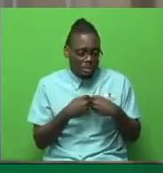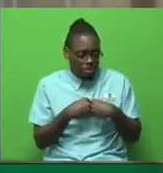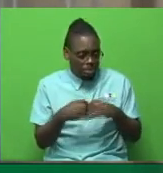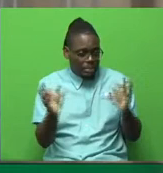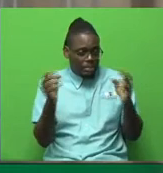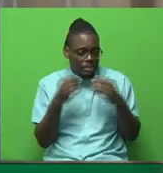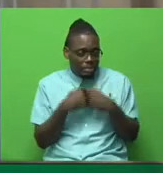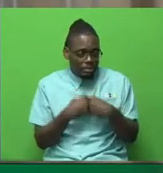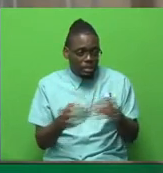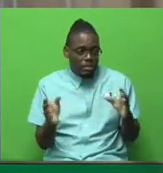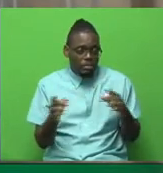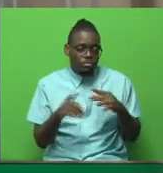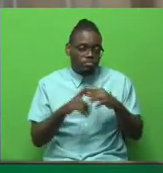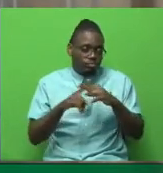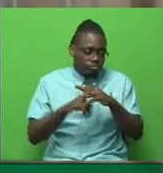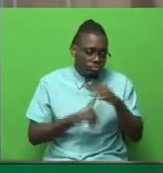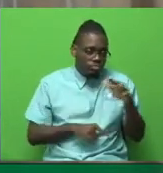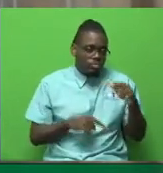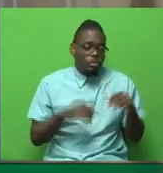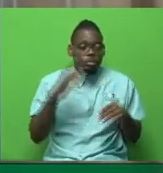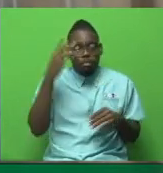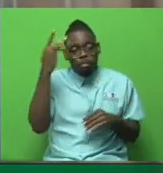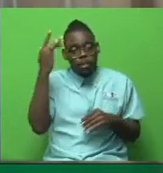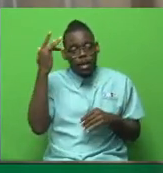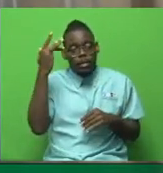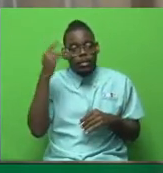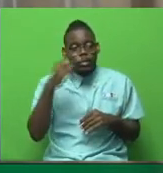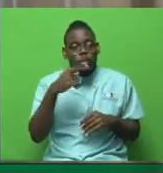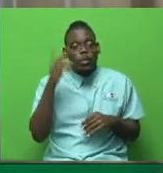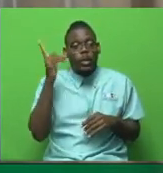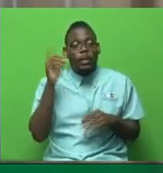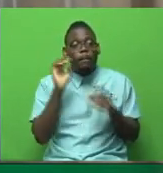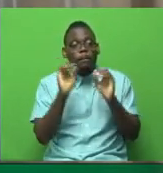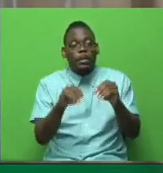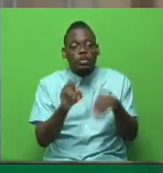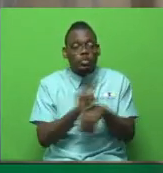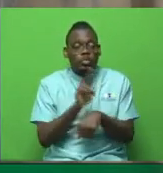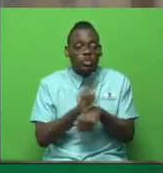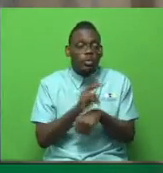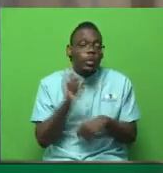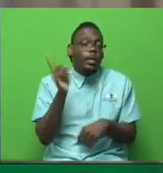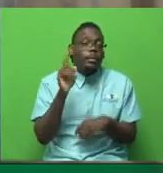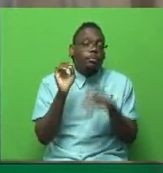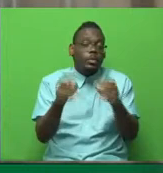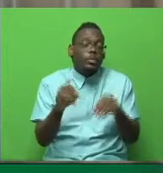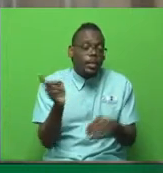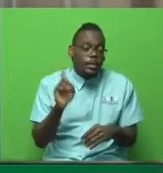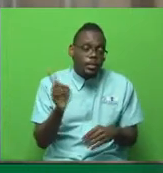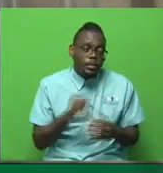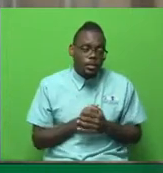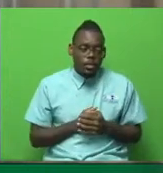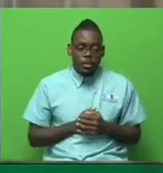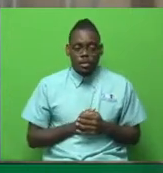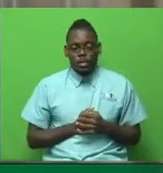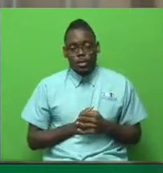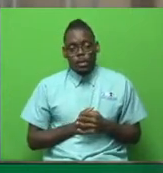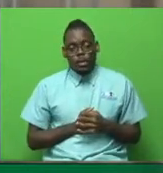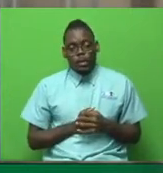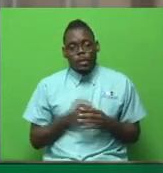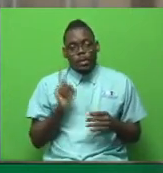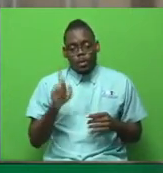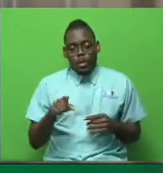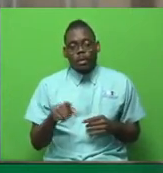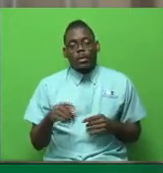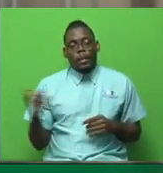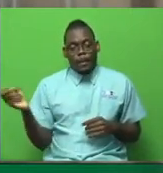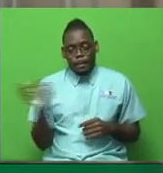because we have not seen the production we have not seen the outward for it that 5.2 billion dollars would have been back into the government's